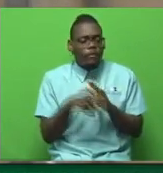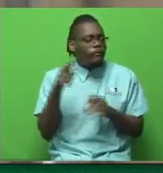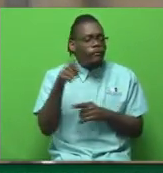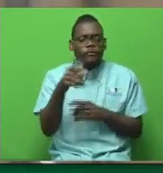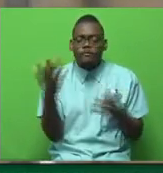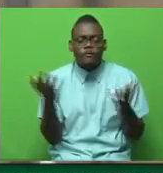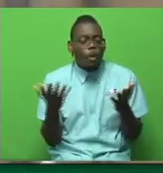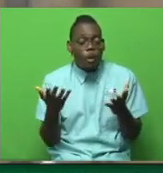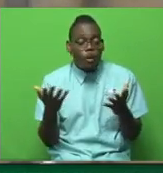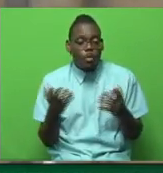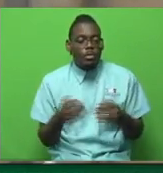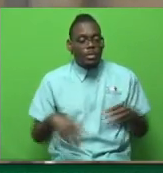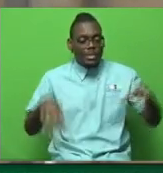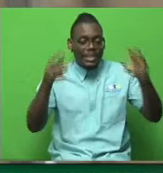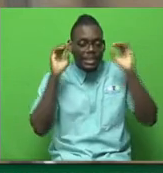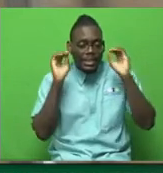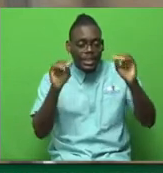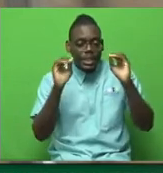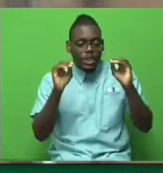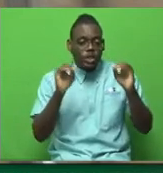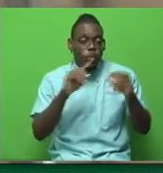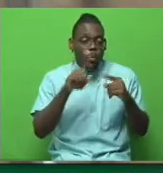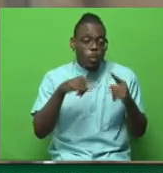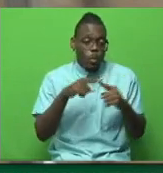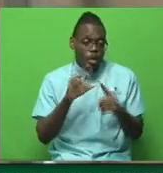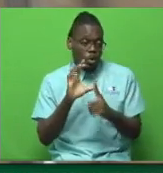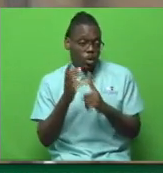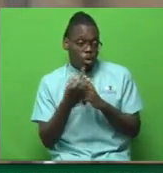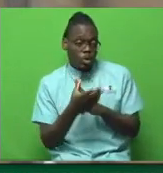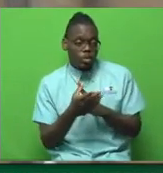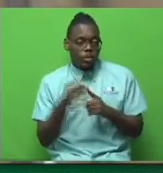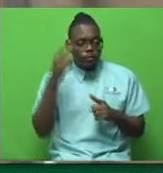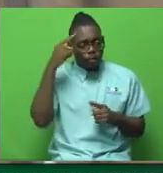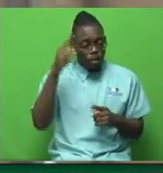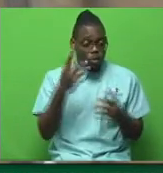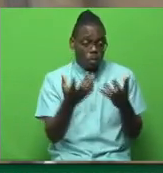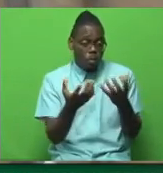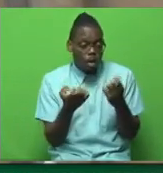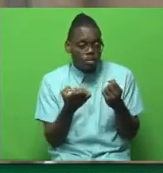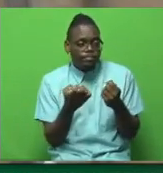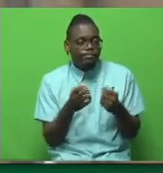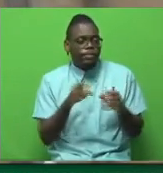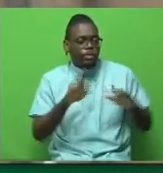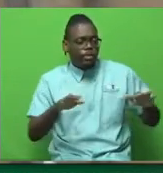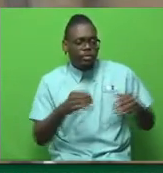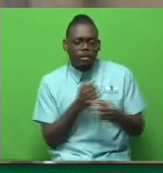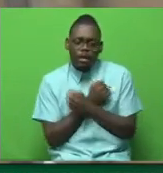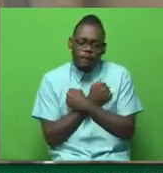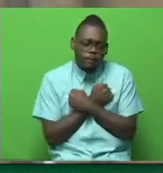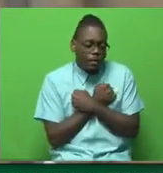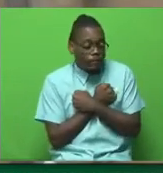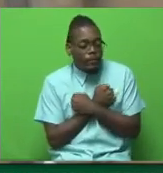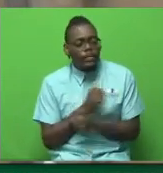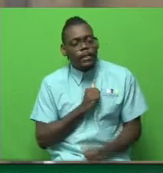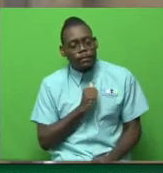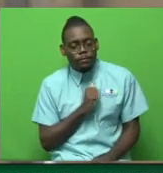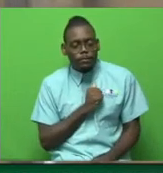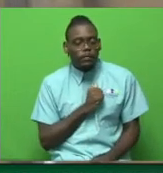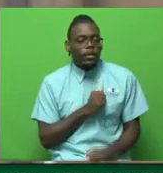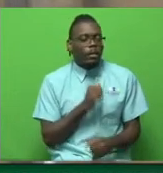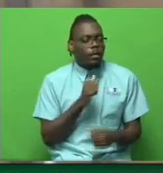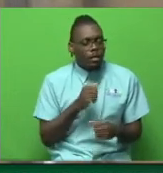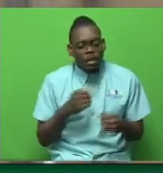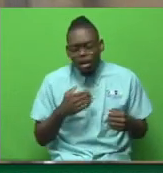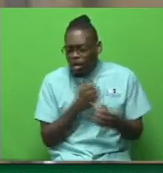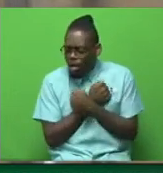as well as the unofficial curriculum because you want to ensure that our children love themselves love their country and they